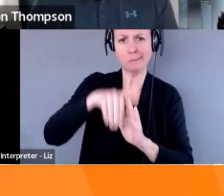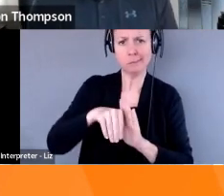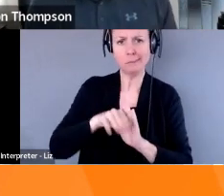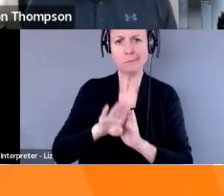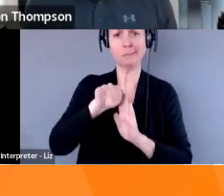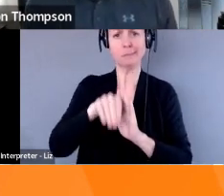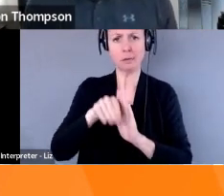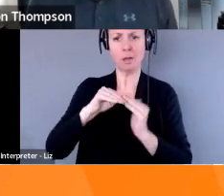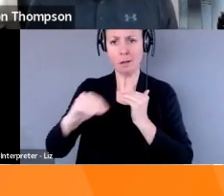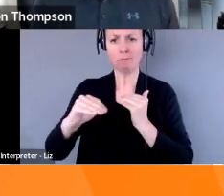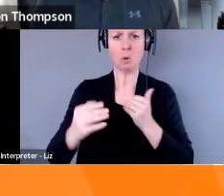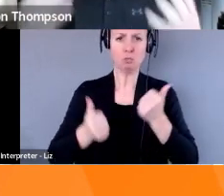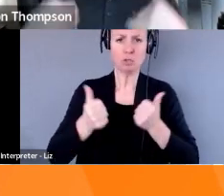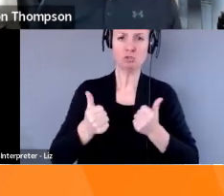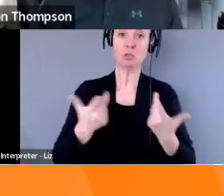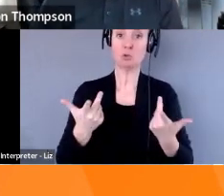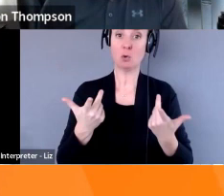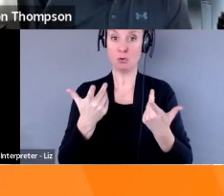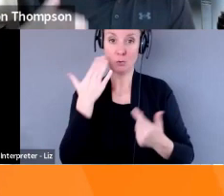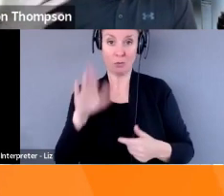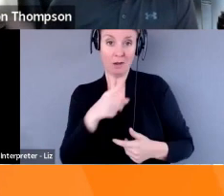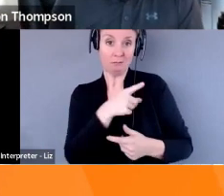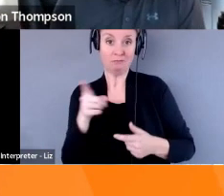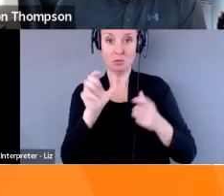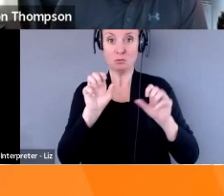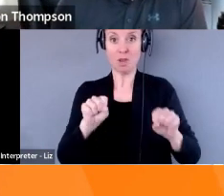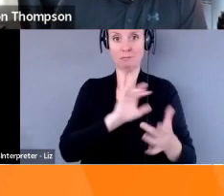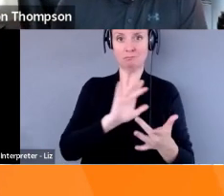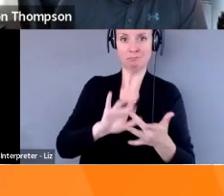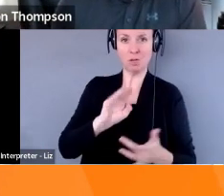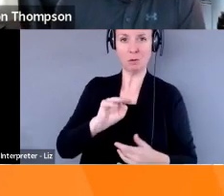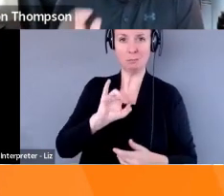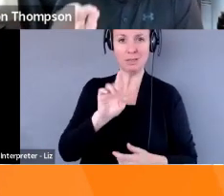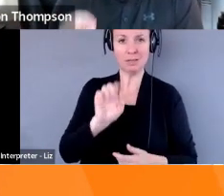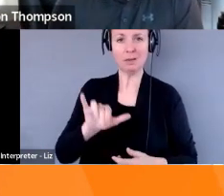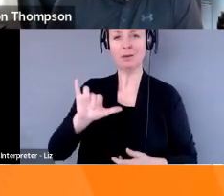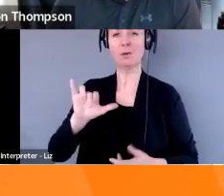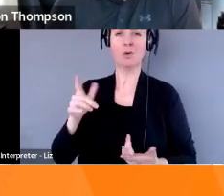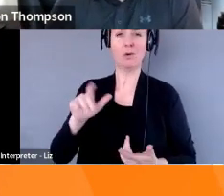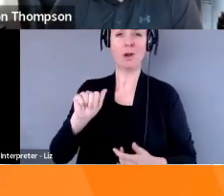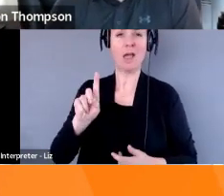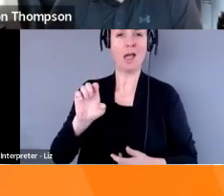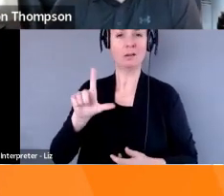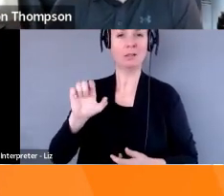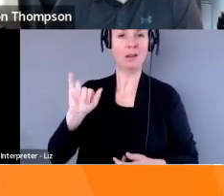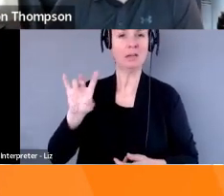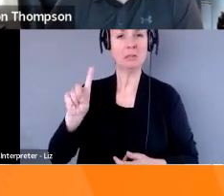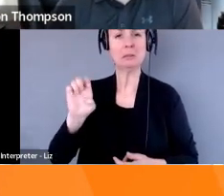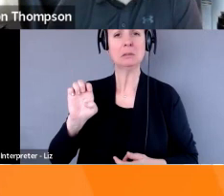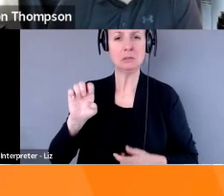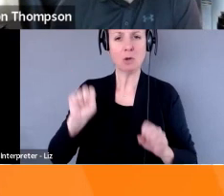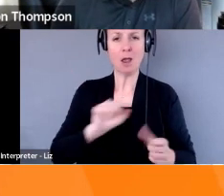hour of time for us to go through, pull that together, and give you a report that'll help understand whether or not Amazon is an actual channel for